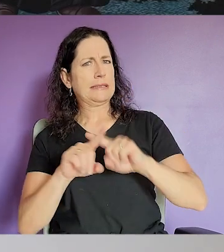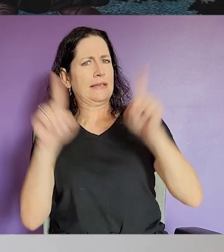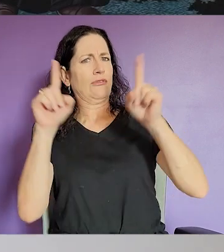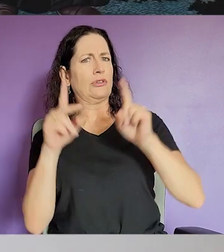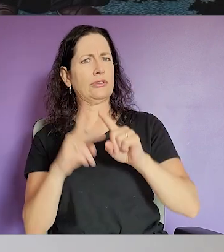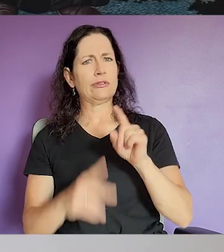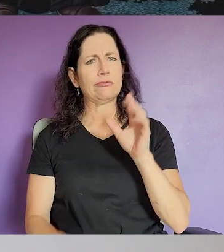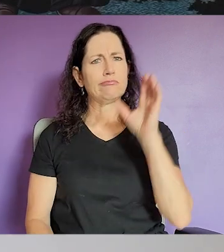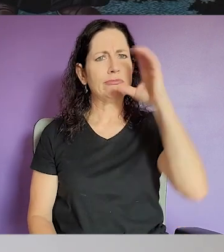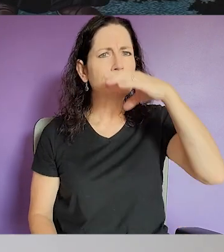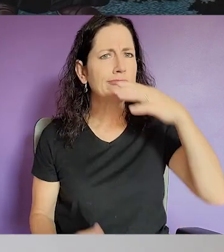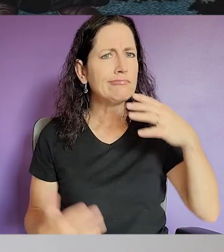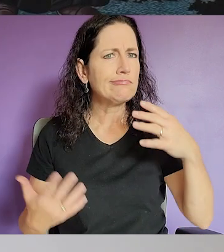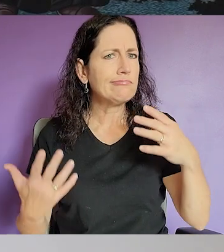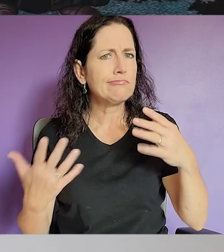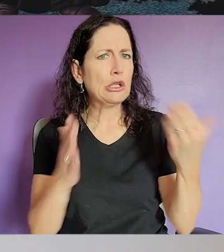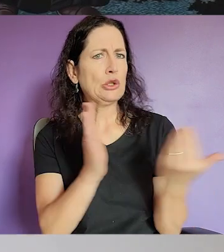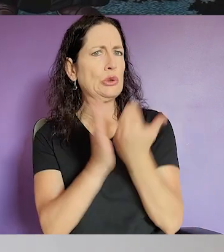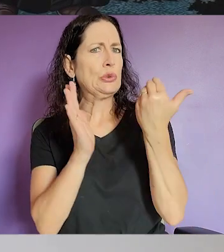unusual?